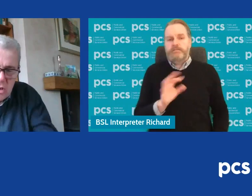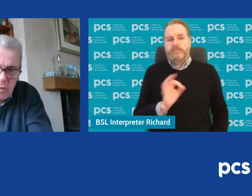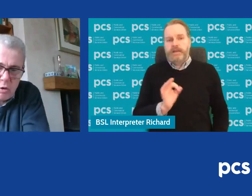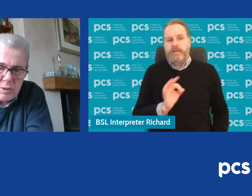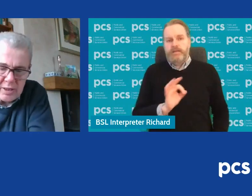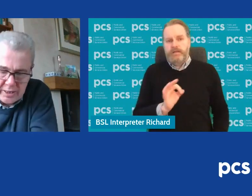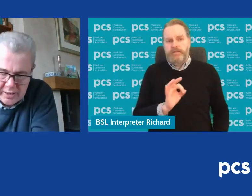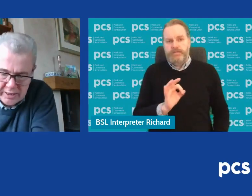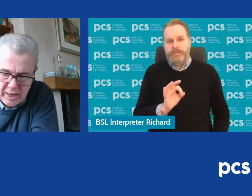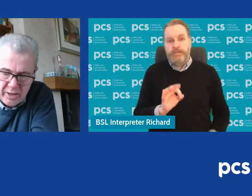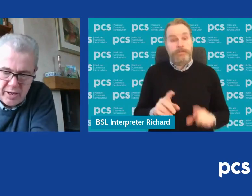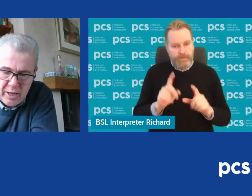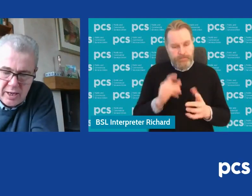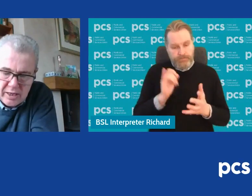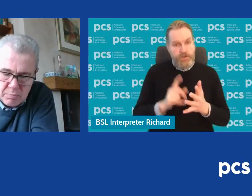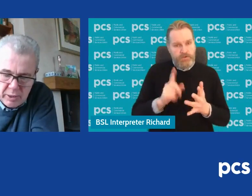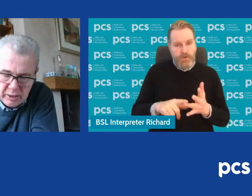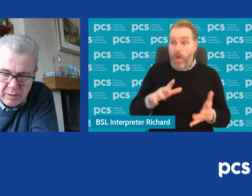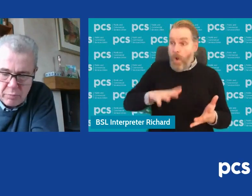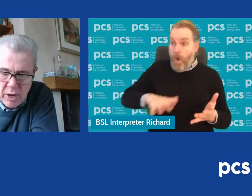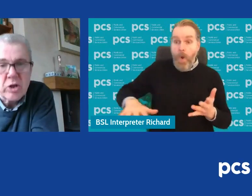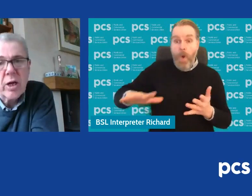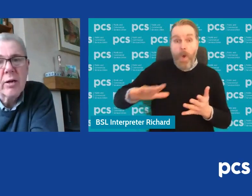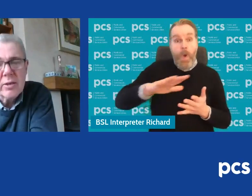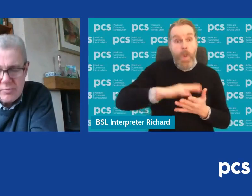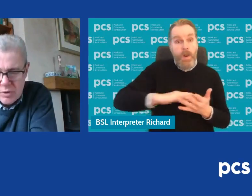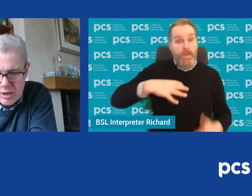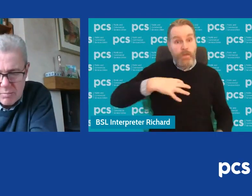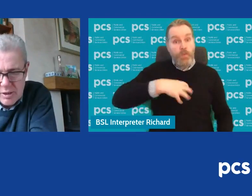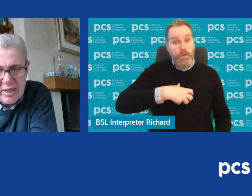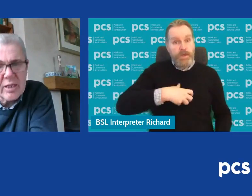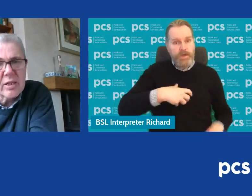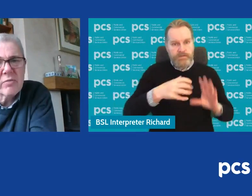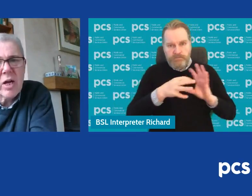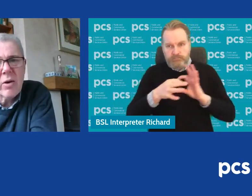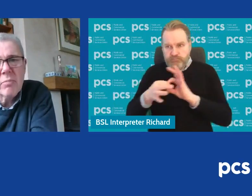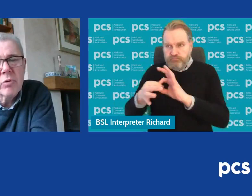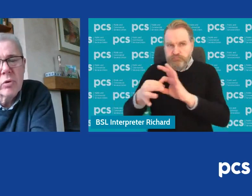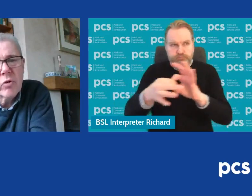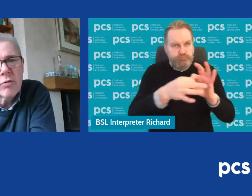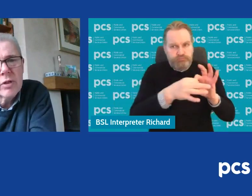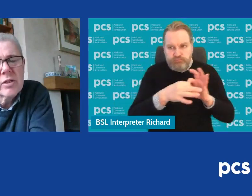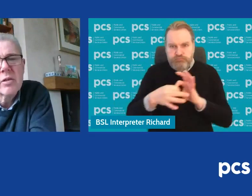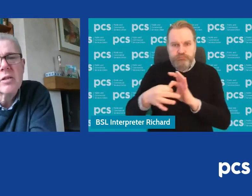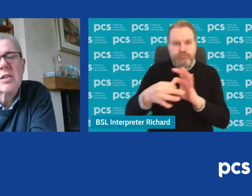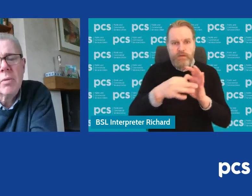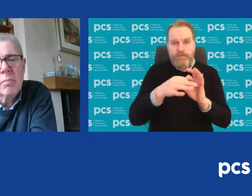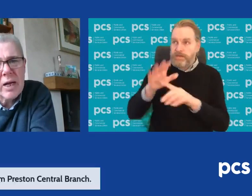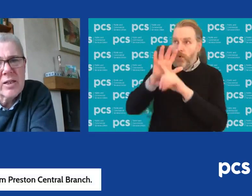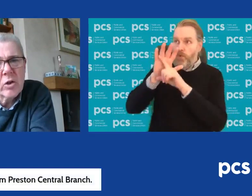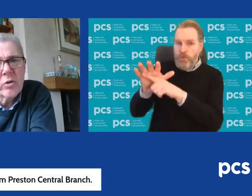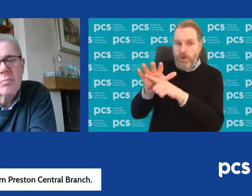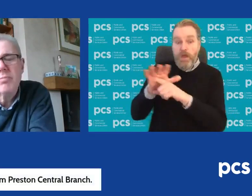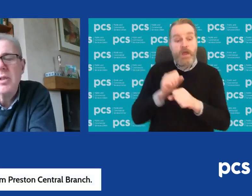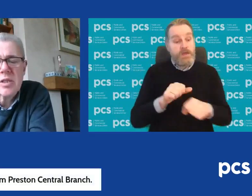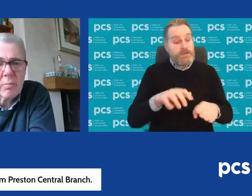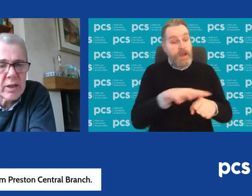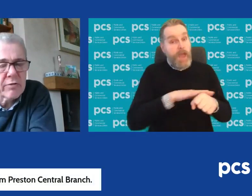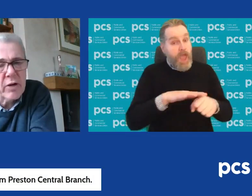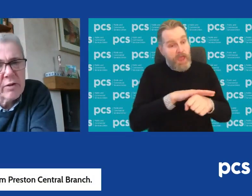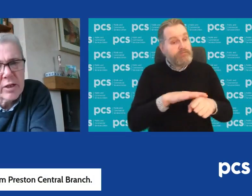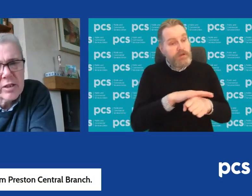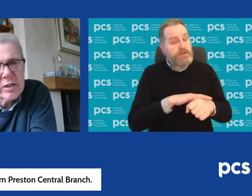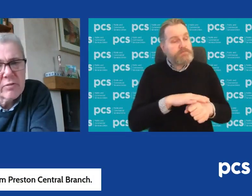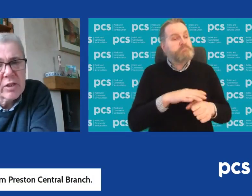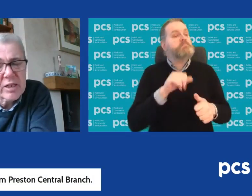is the action we've all been taking together is building pressure. Some sectors have now had improved offers. Some are balloting on them. Some,